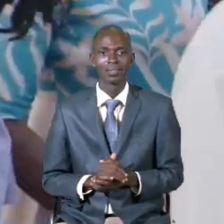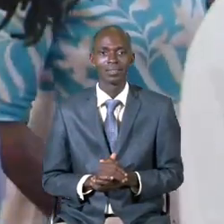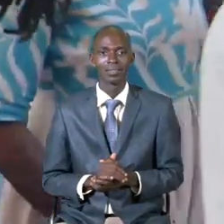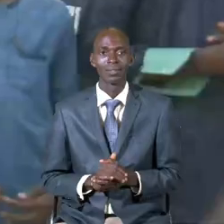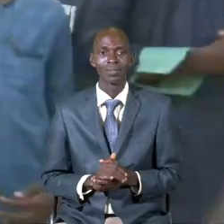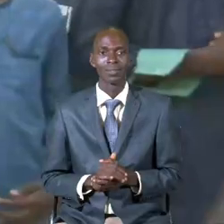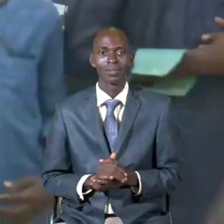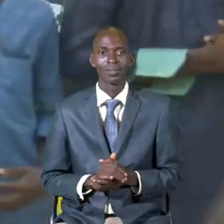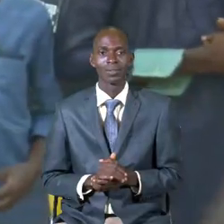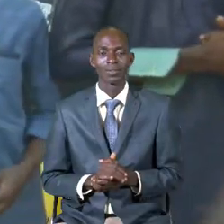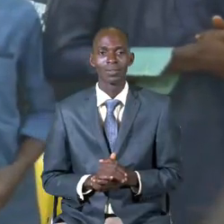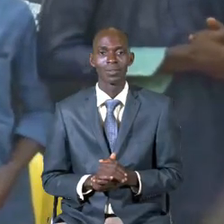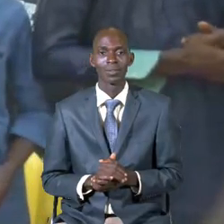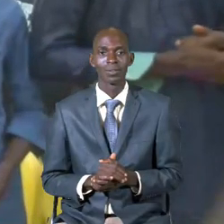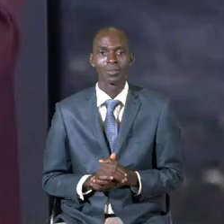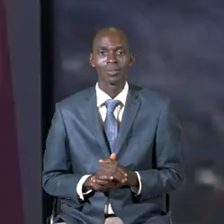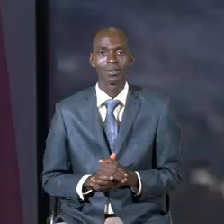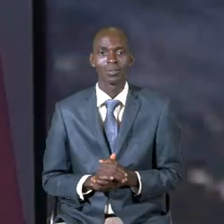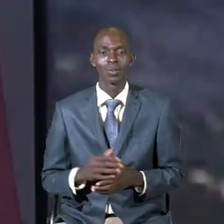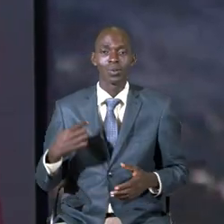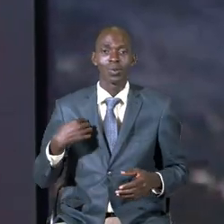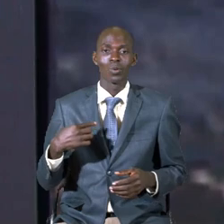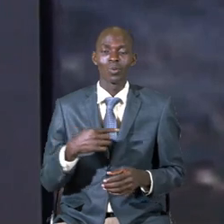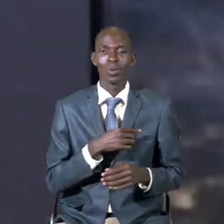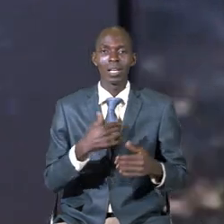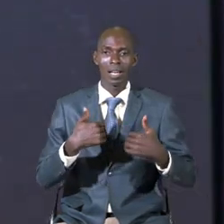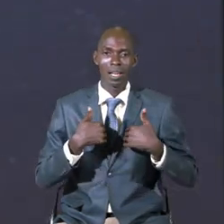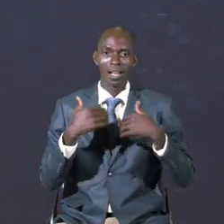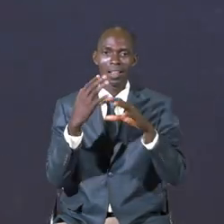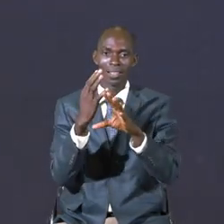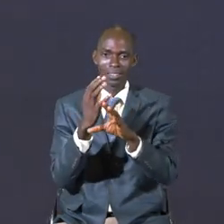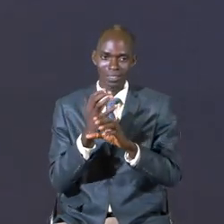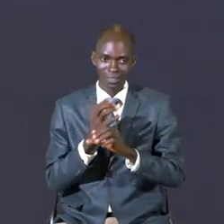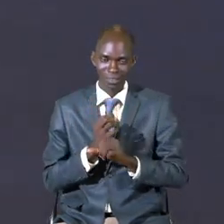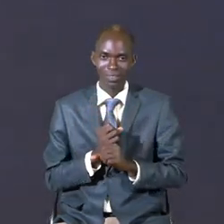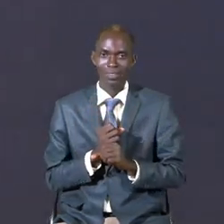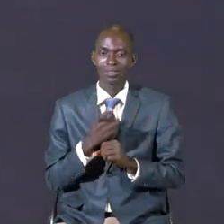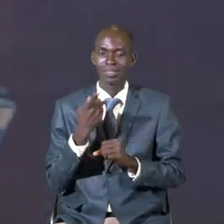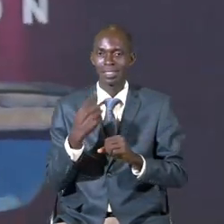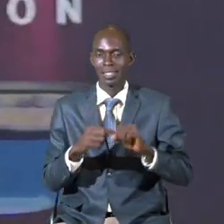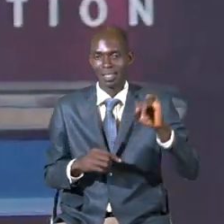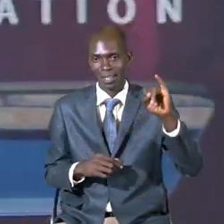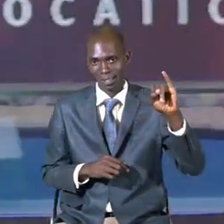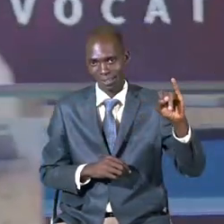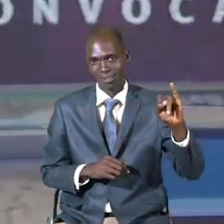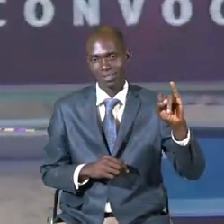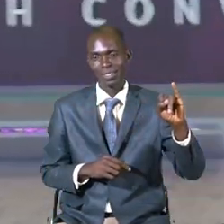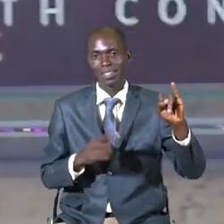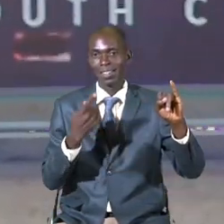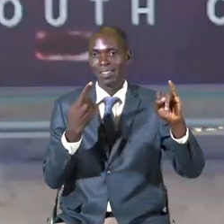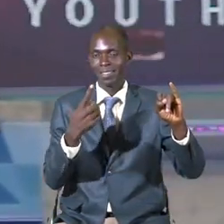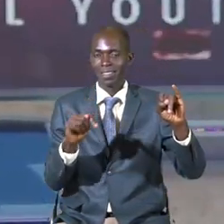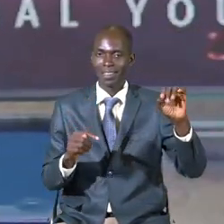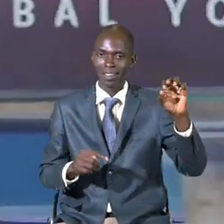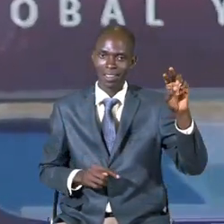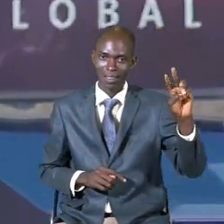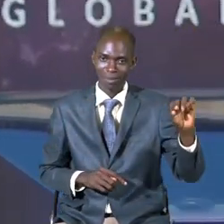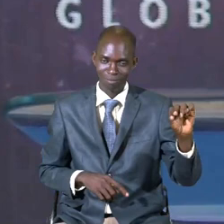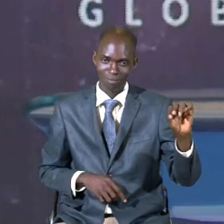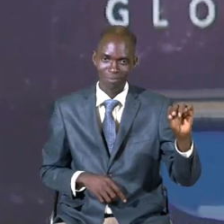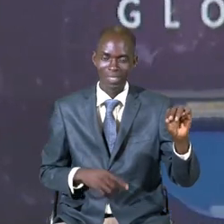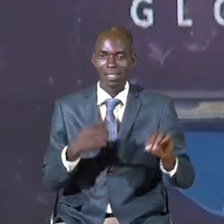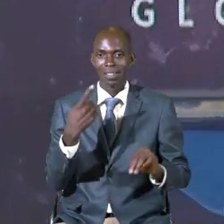where i've received the i the m the